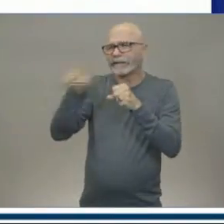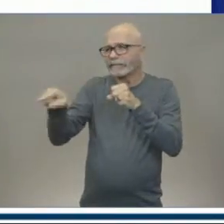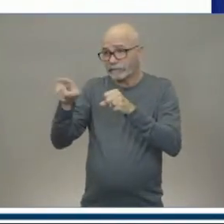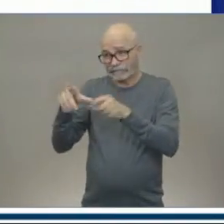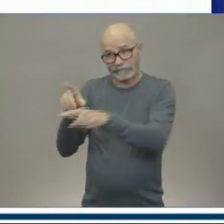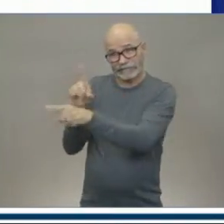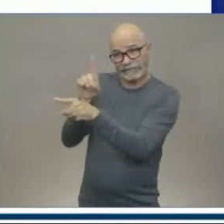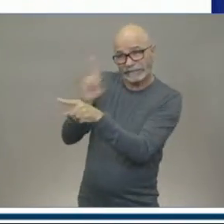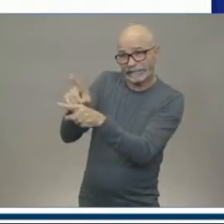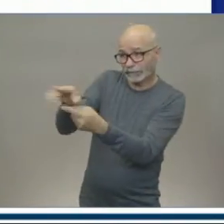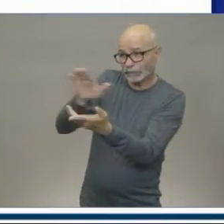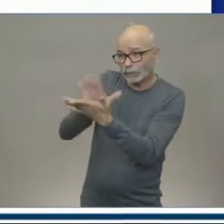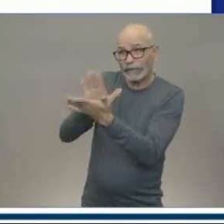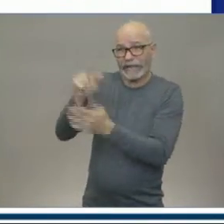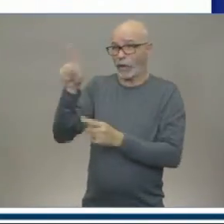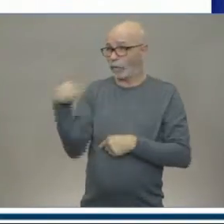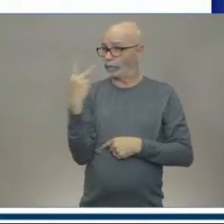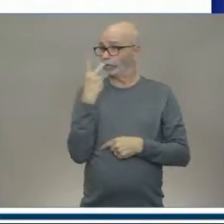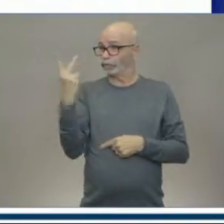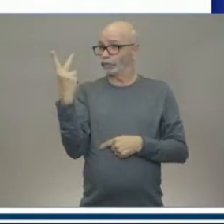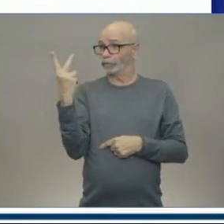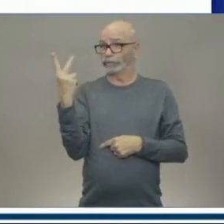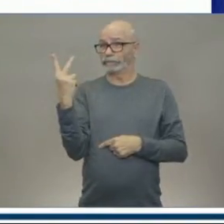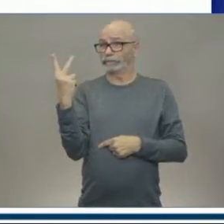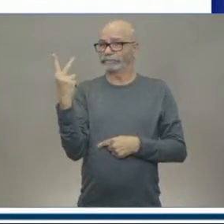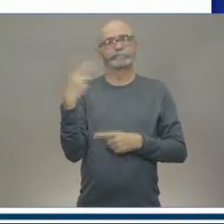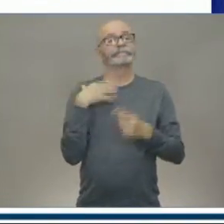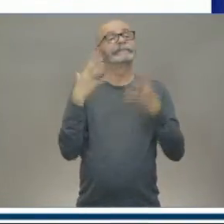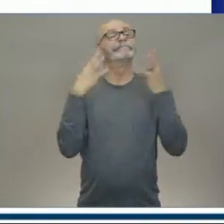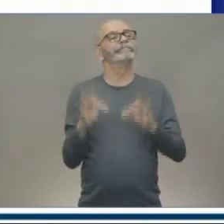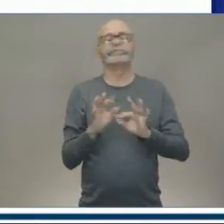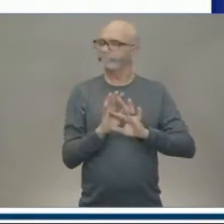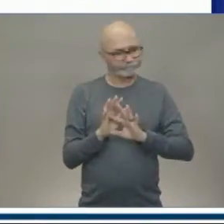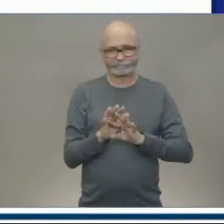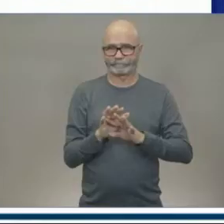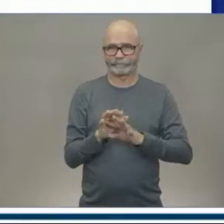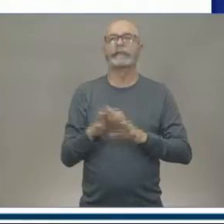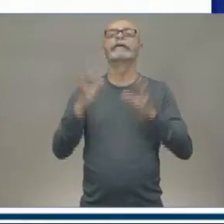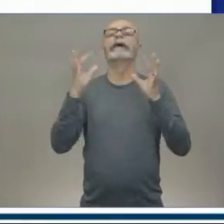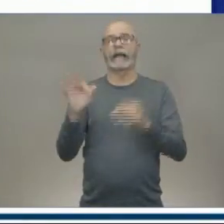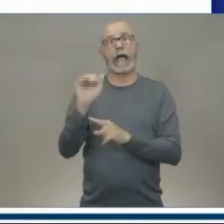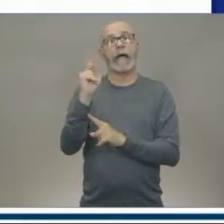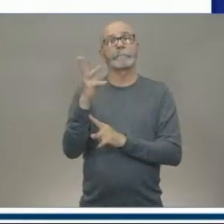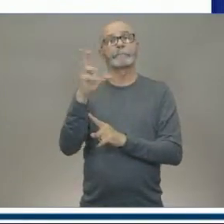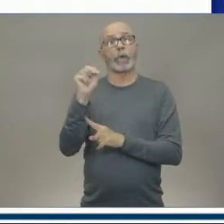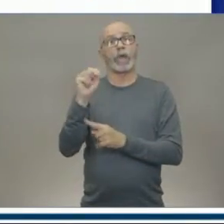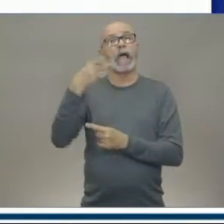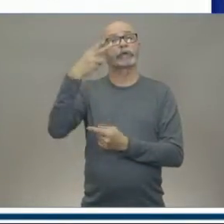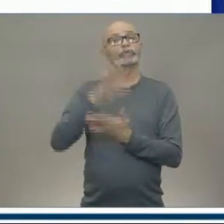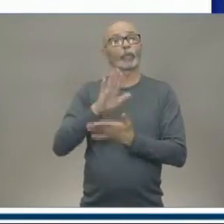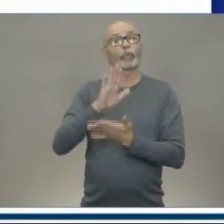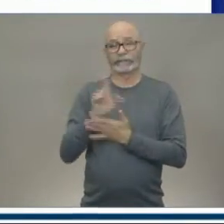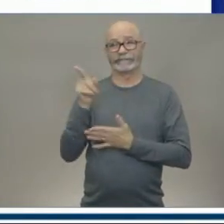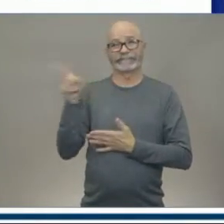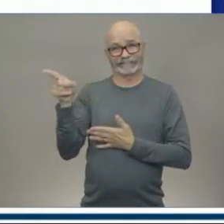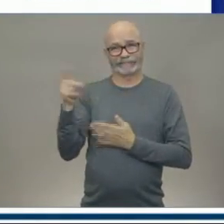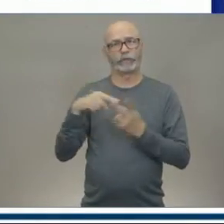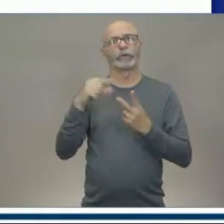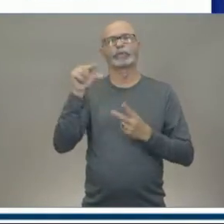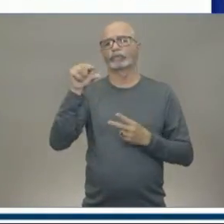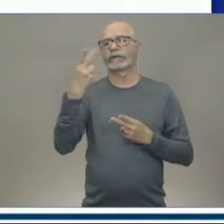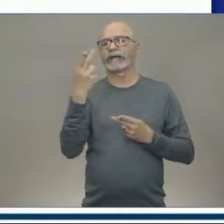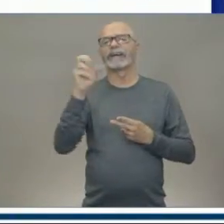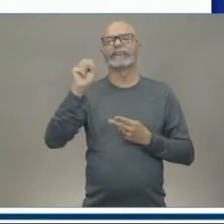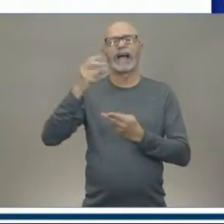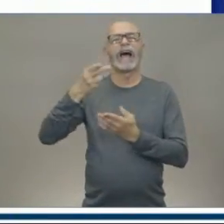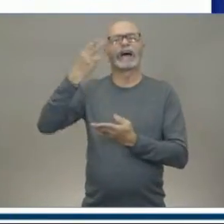schools, we have decided effective immediately, Auburn Drive High School and Graham Creighton Junior High will